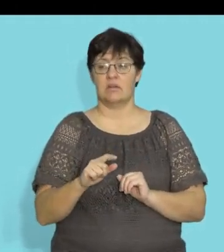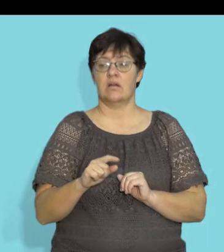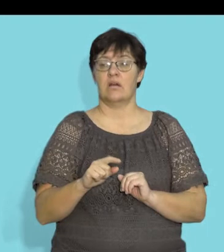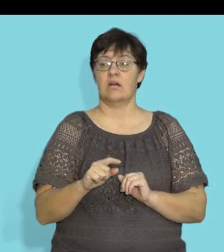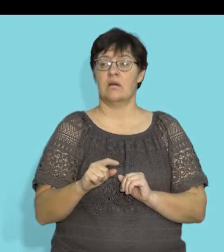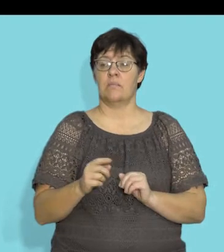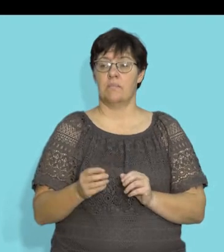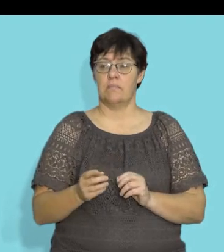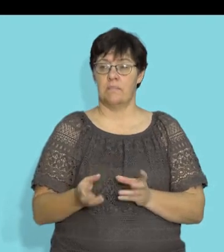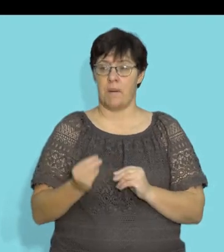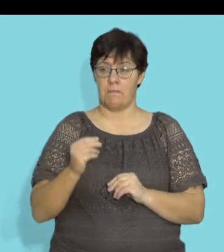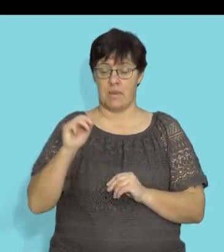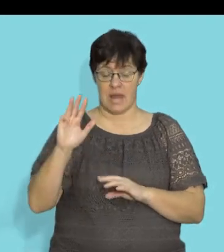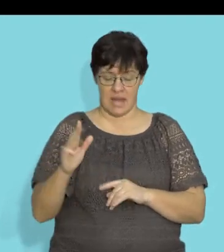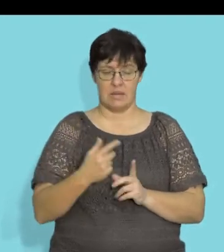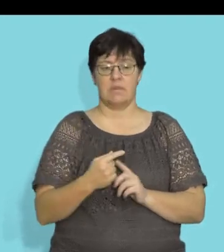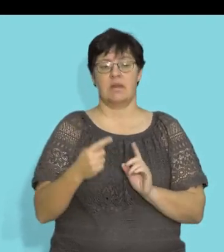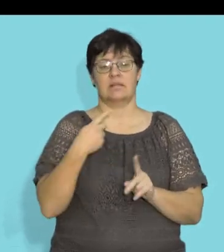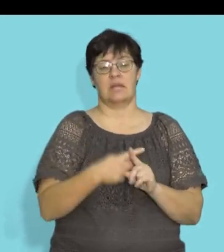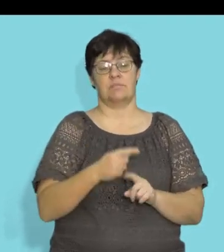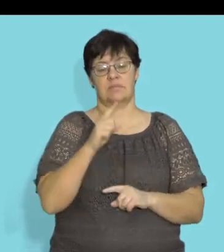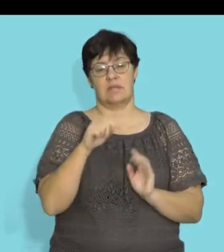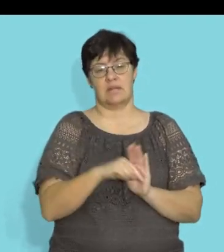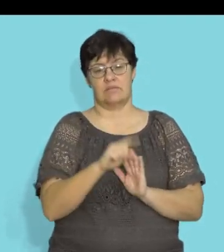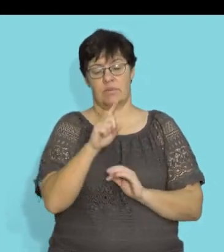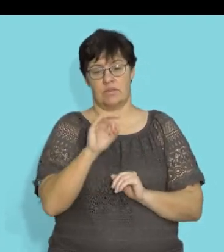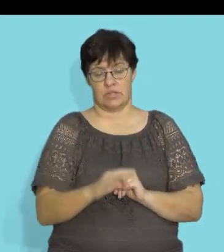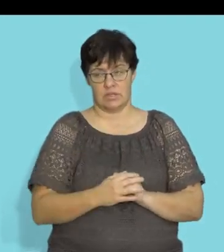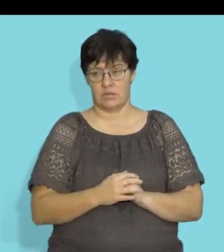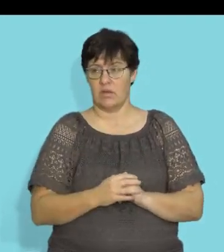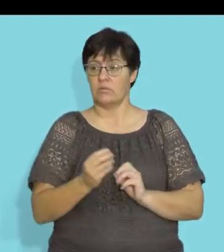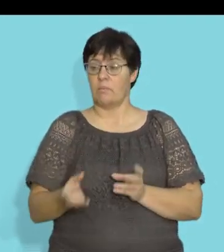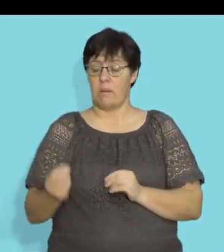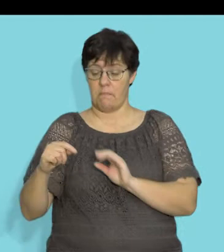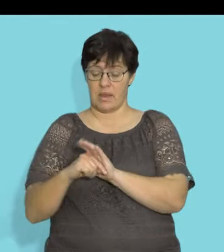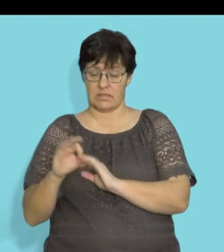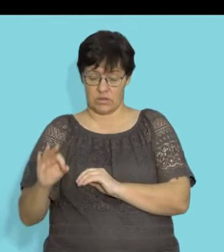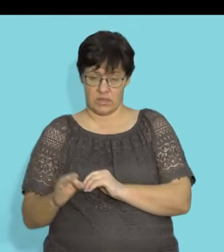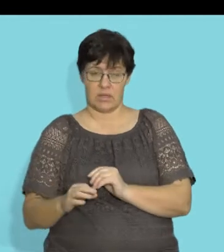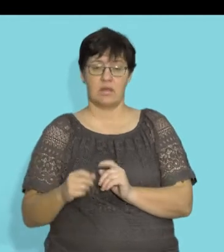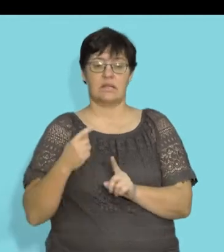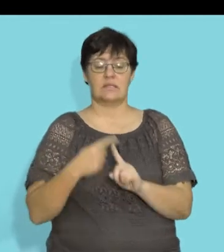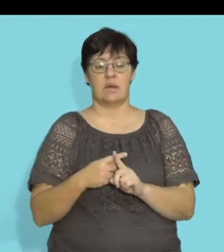multiplied by -1/3. From 9 to -3, I've multiplied by